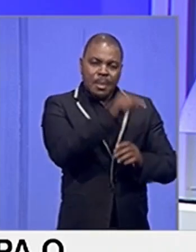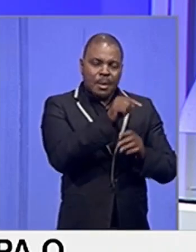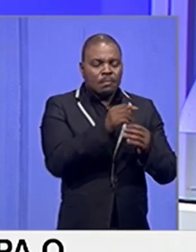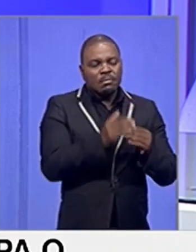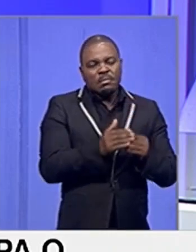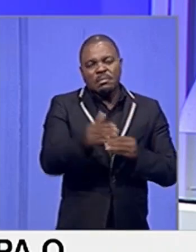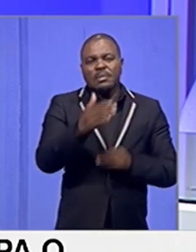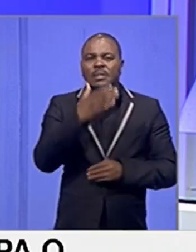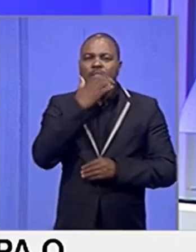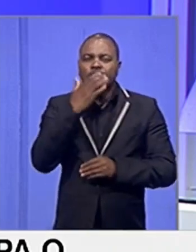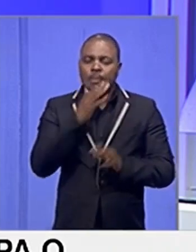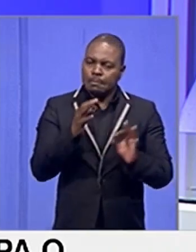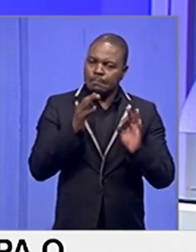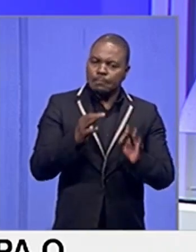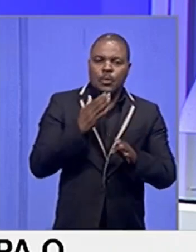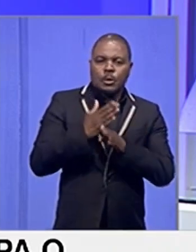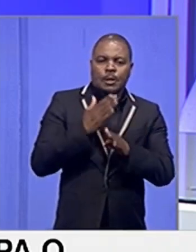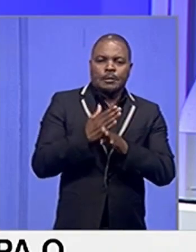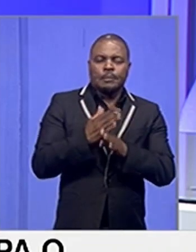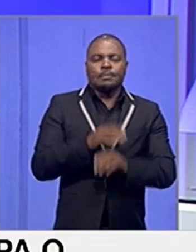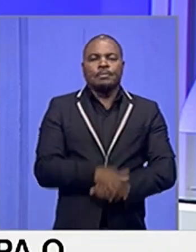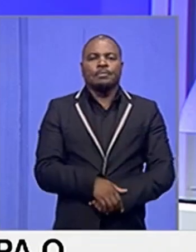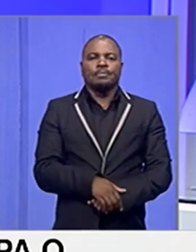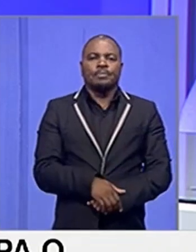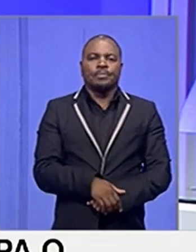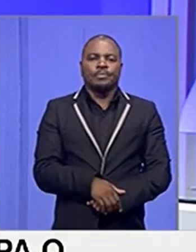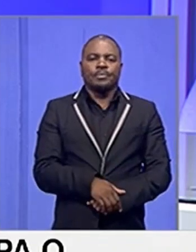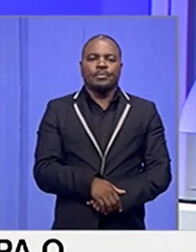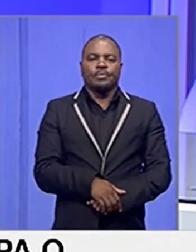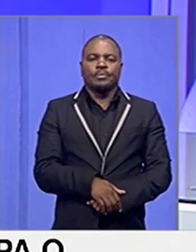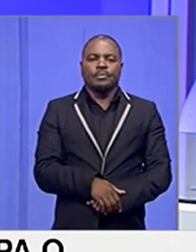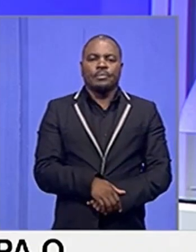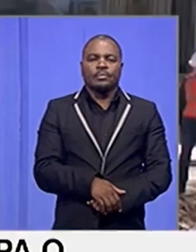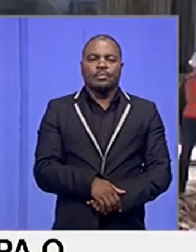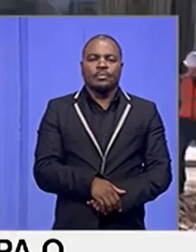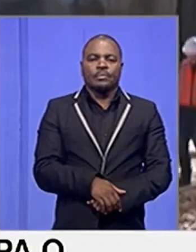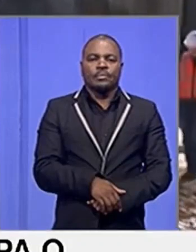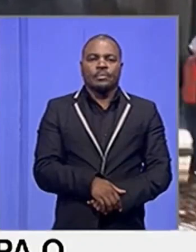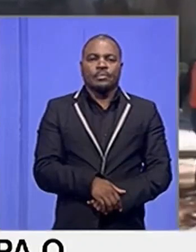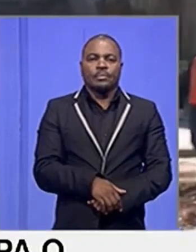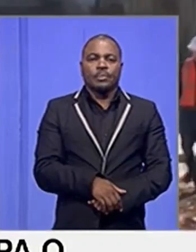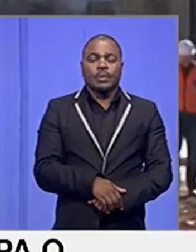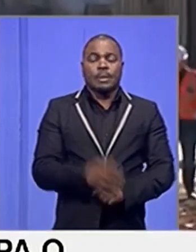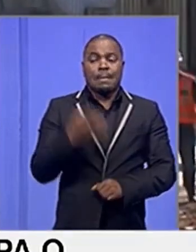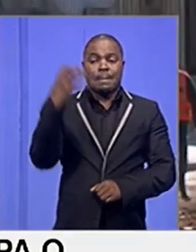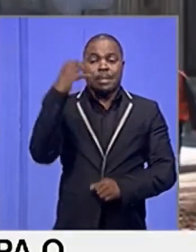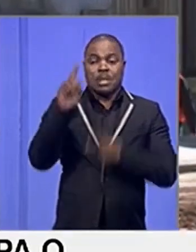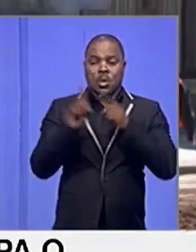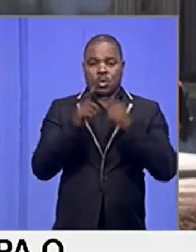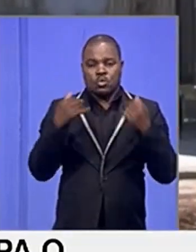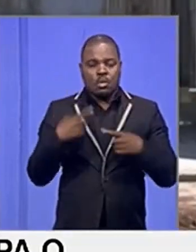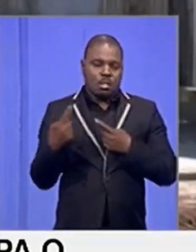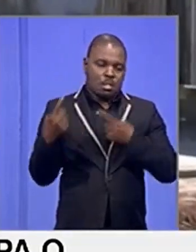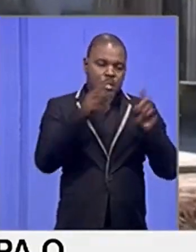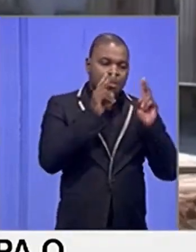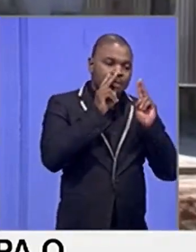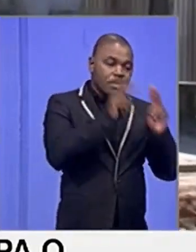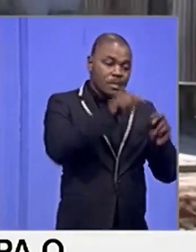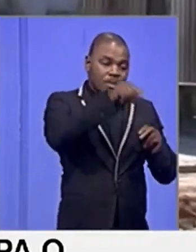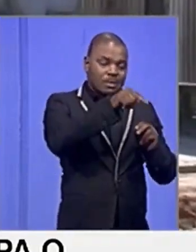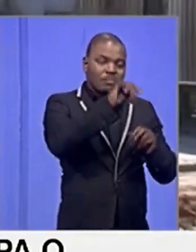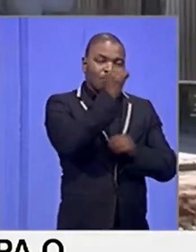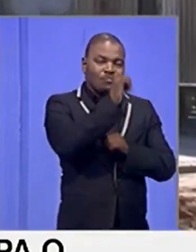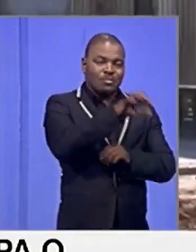tlabe di lukile ka nako e beilwego ya Disemere. Tona o hlwele a etetse seteshi seo le